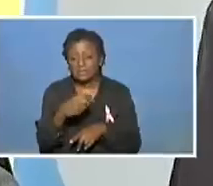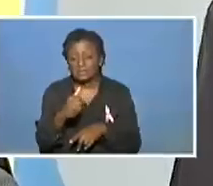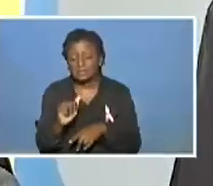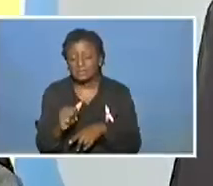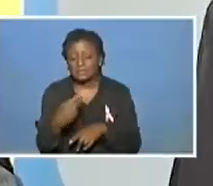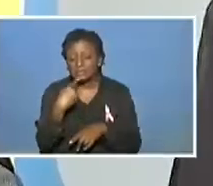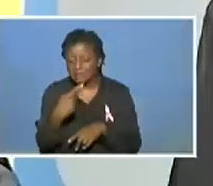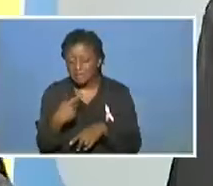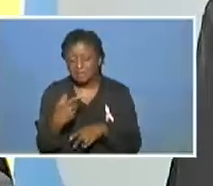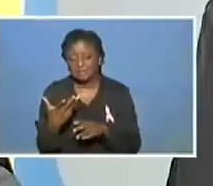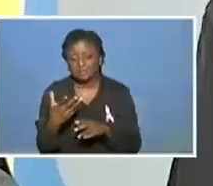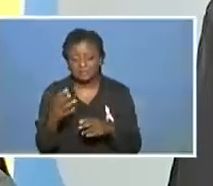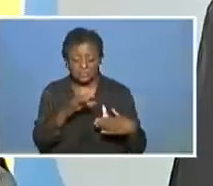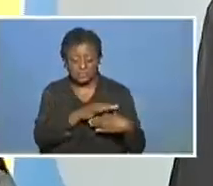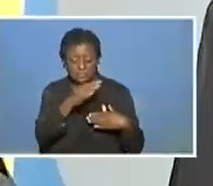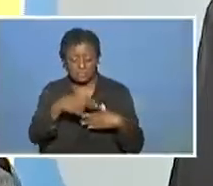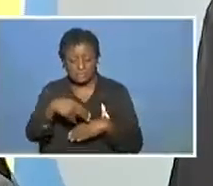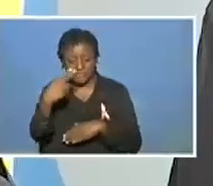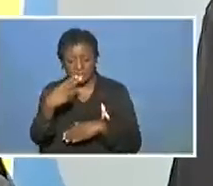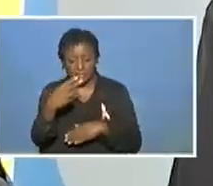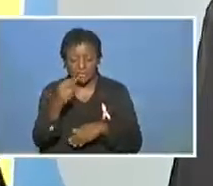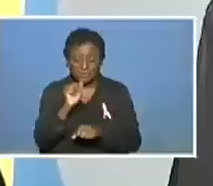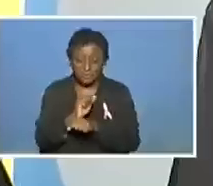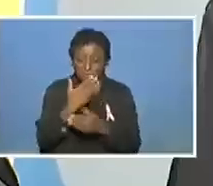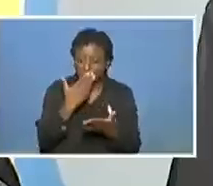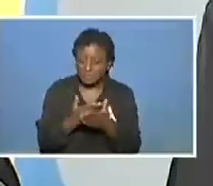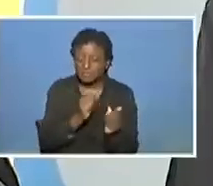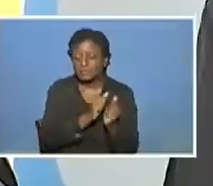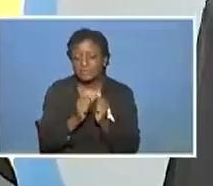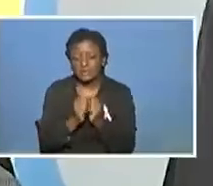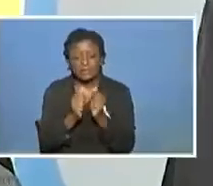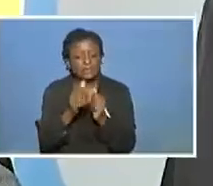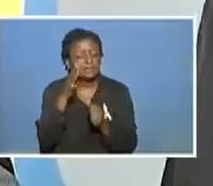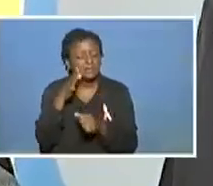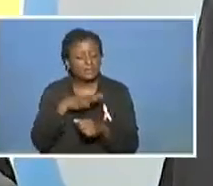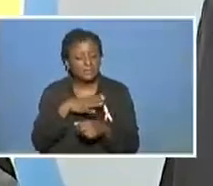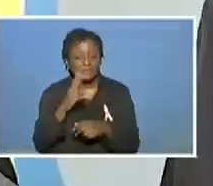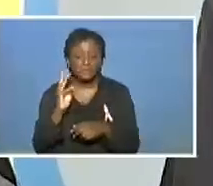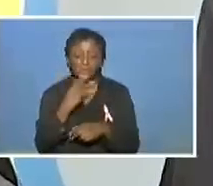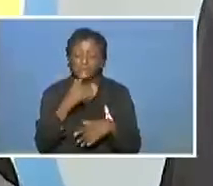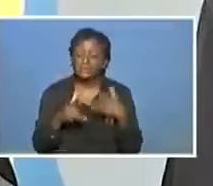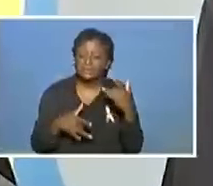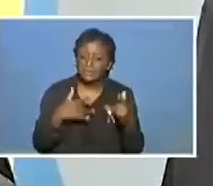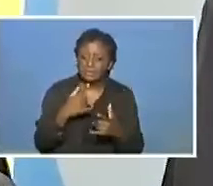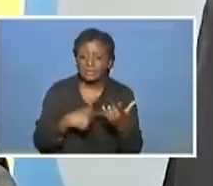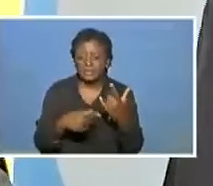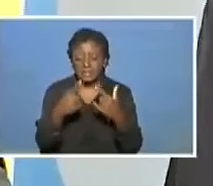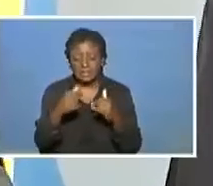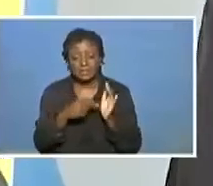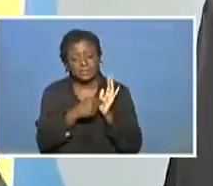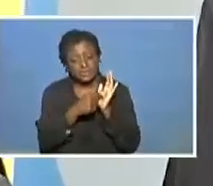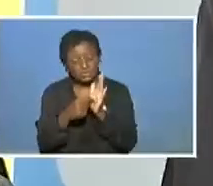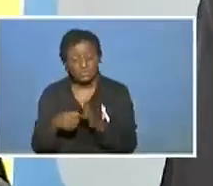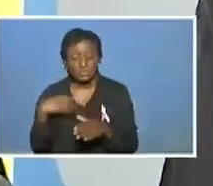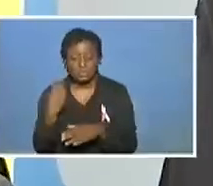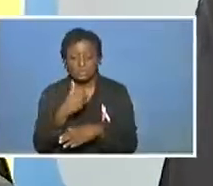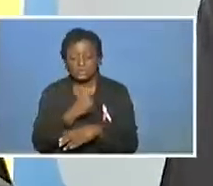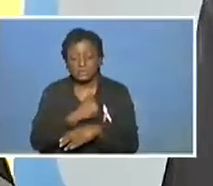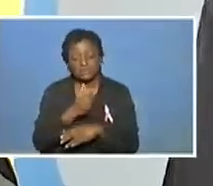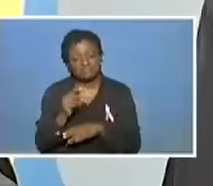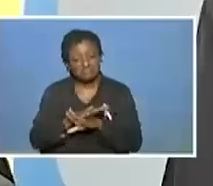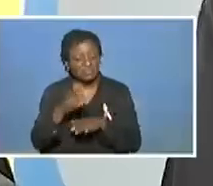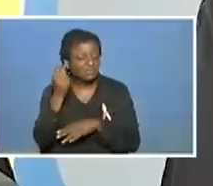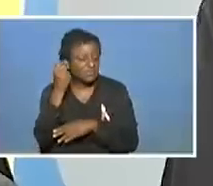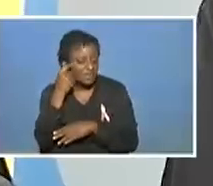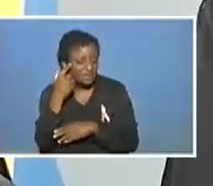are high. The chemistry is really great with the ladies. We're excited to come out and showcase ourselves. I don't